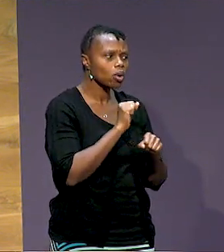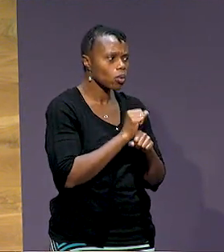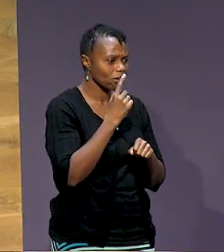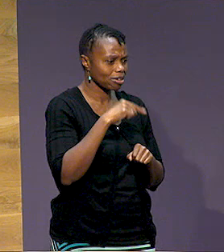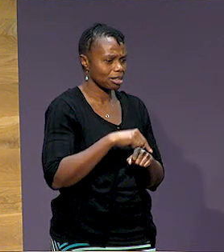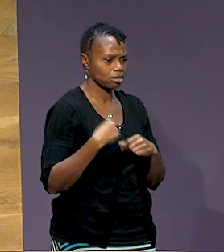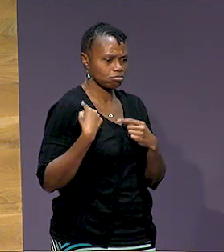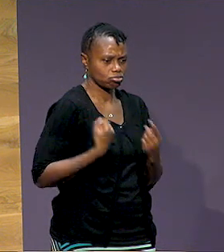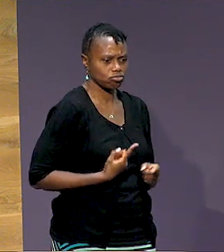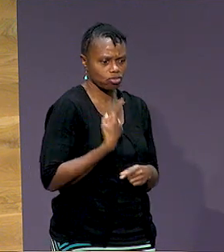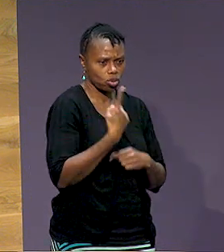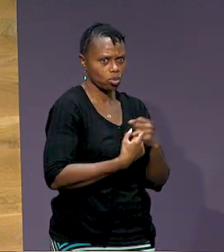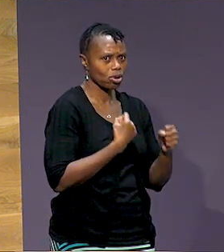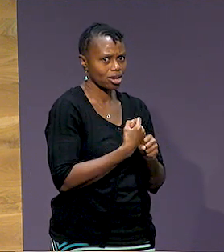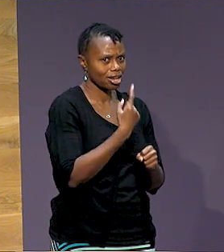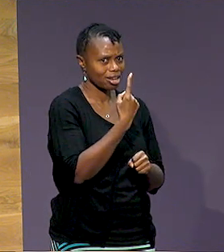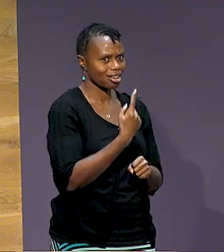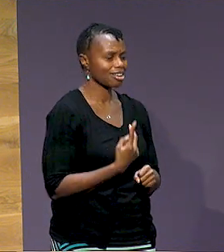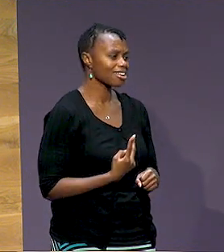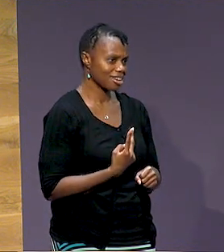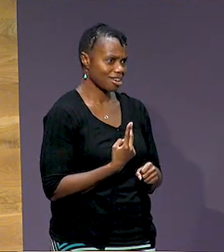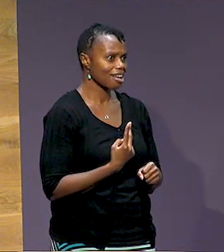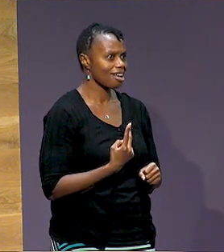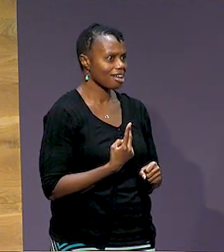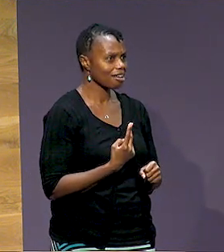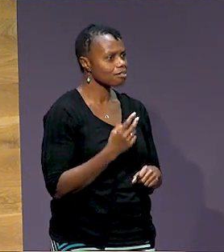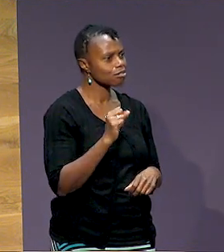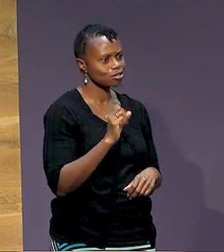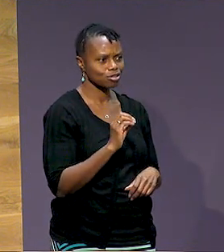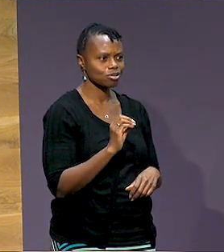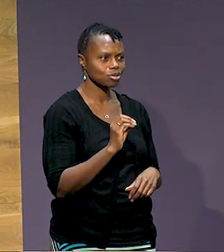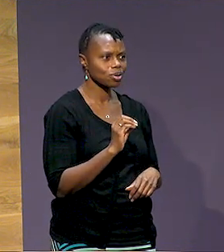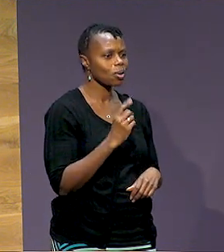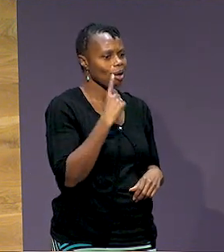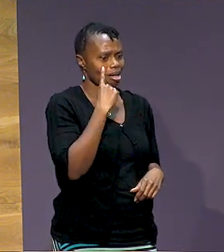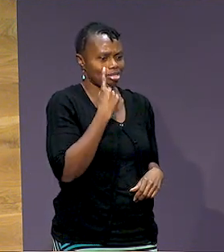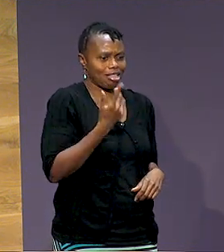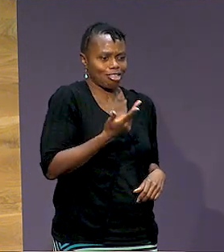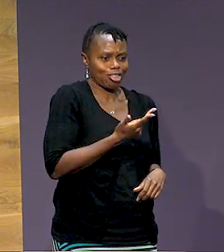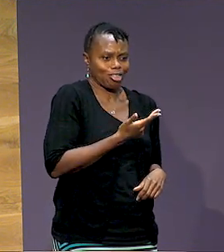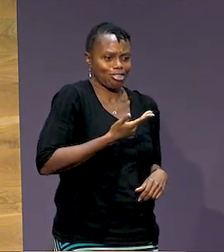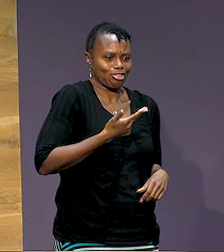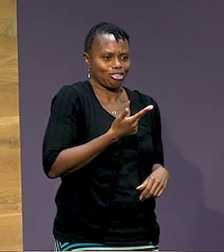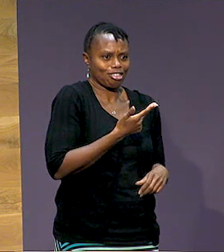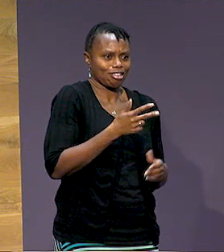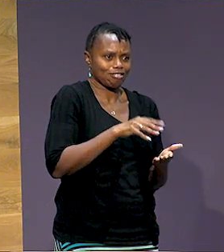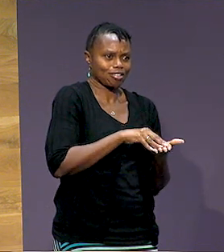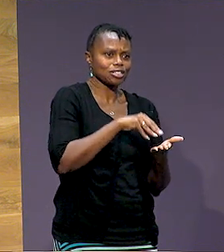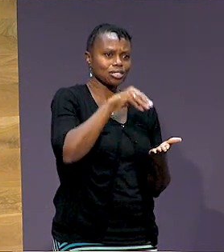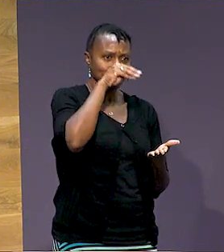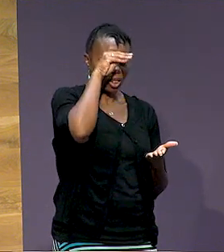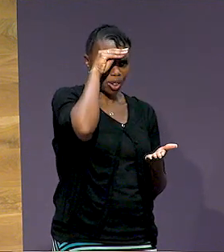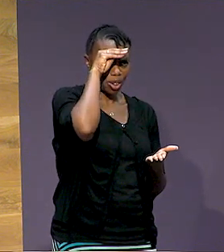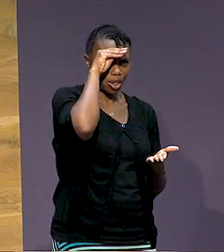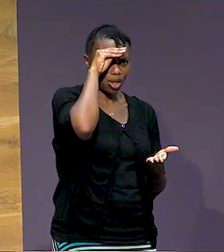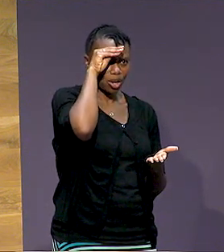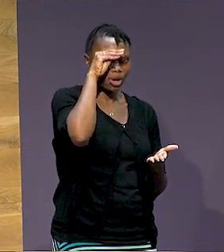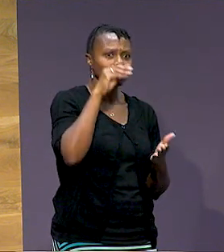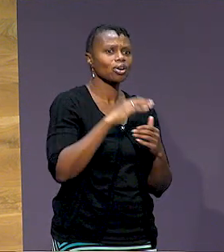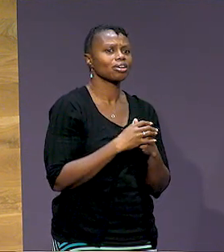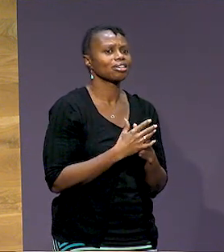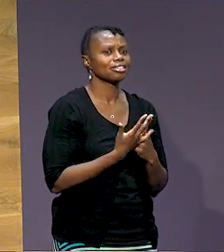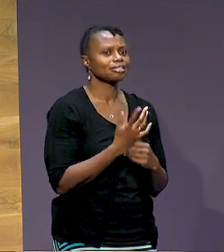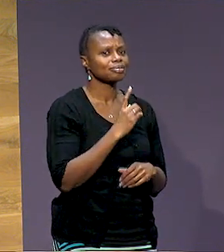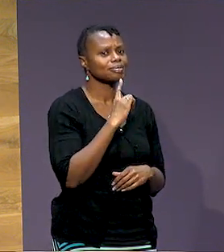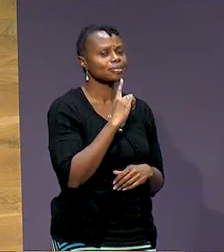about a year and a half. So I think that something that the three of us have learned is that there is